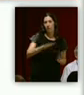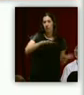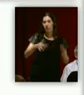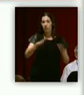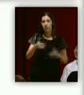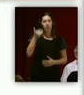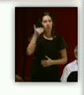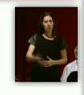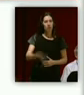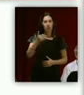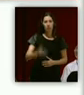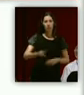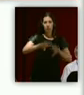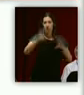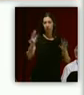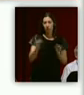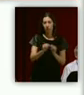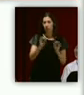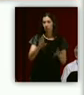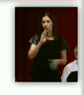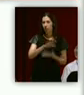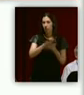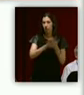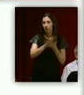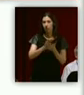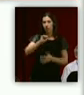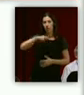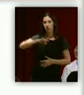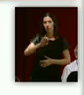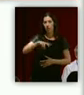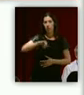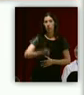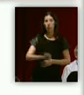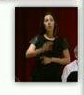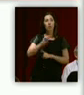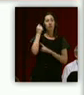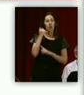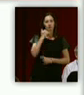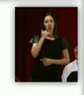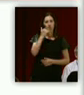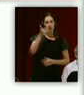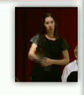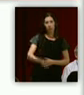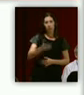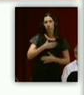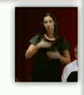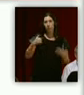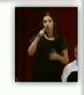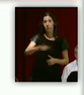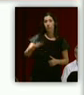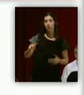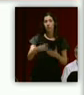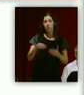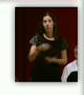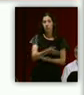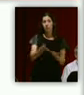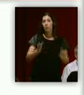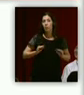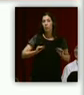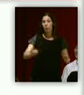features. But the final conclusion that I wanted to make, and as Antonio said also, we have managed to achieve something very important, which is that